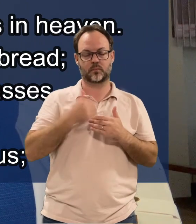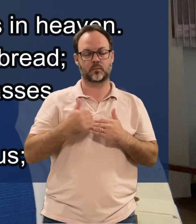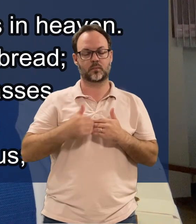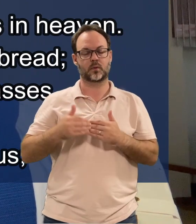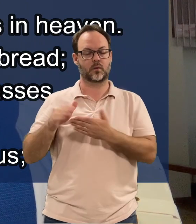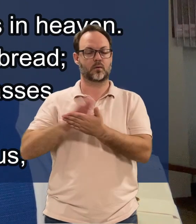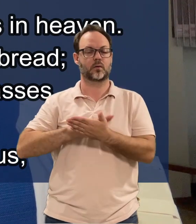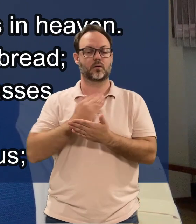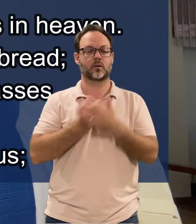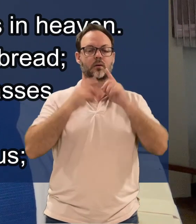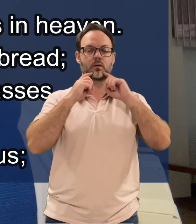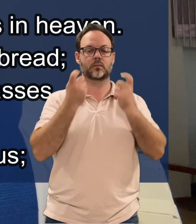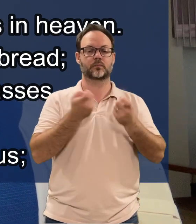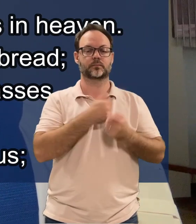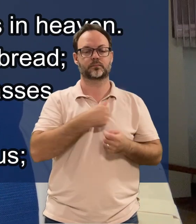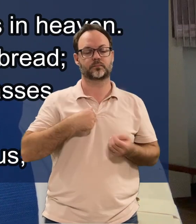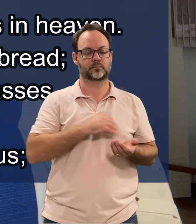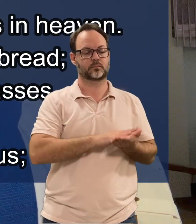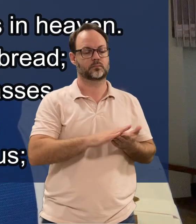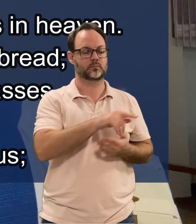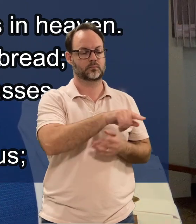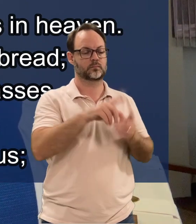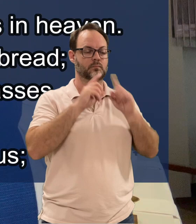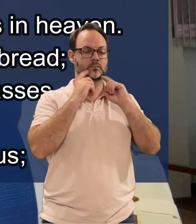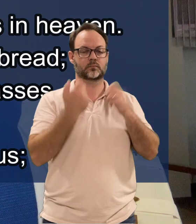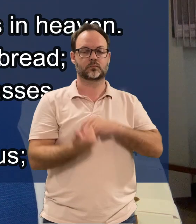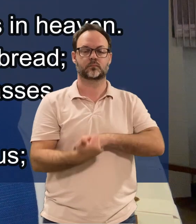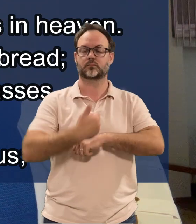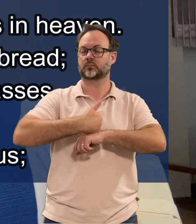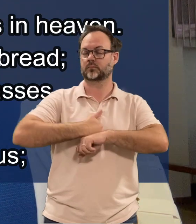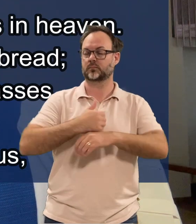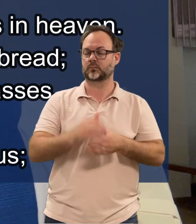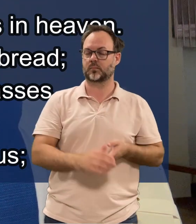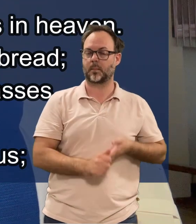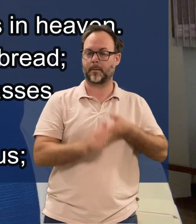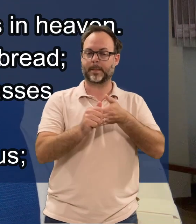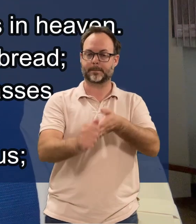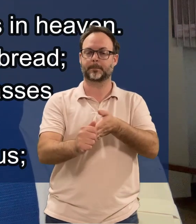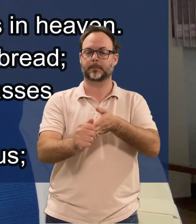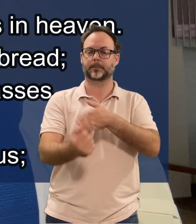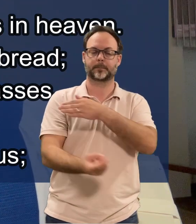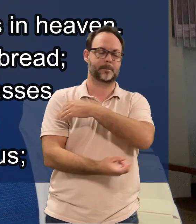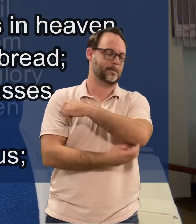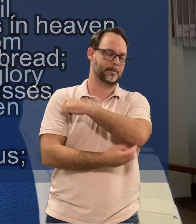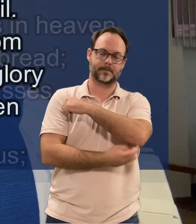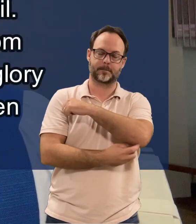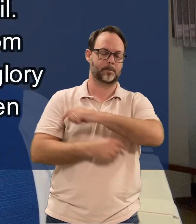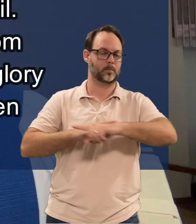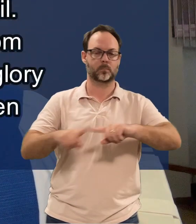this day our daily bread, and forgive us our trespasses, as we forgive those who trespass against